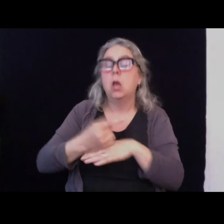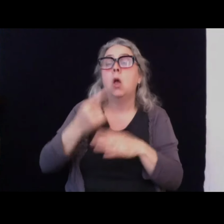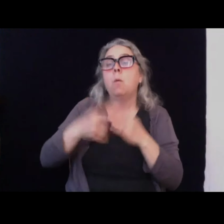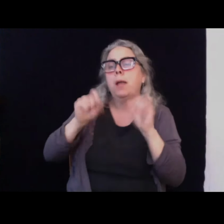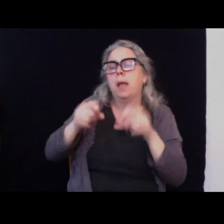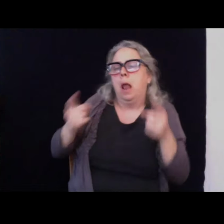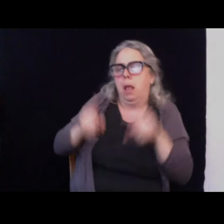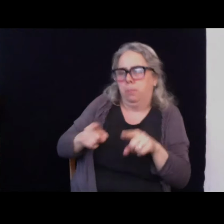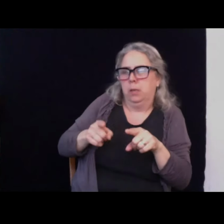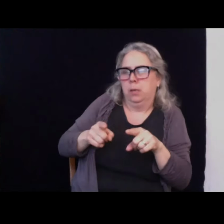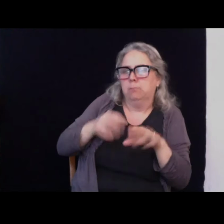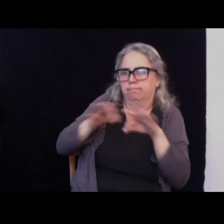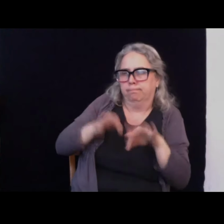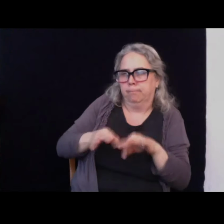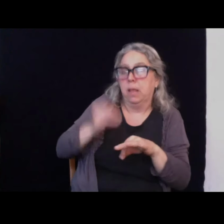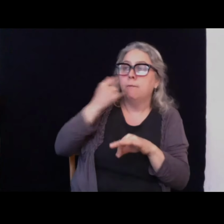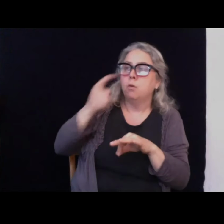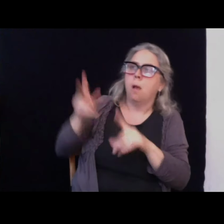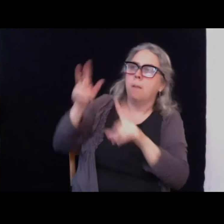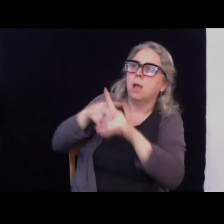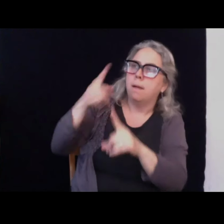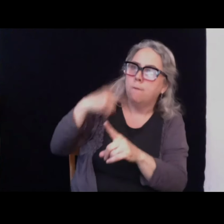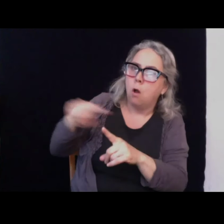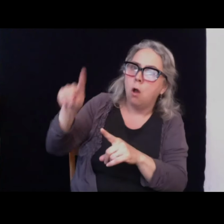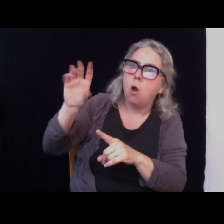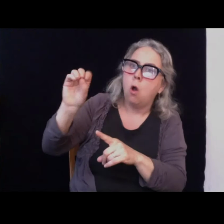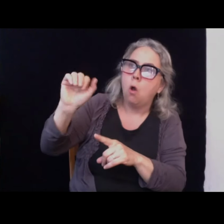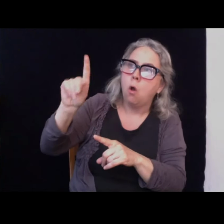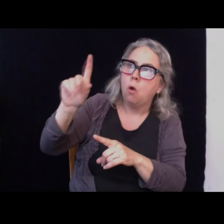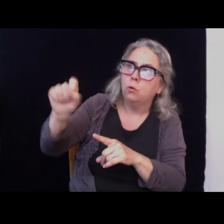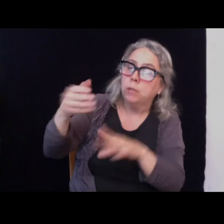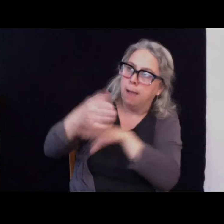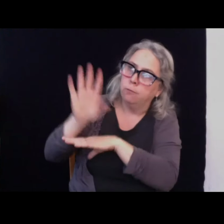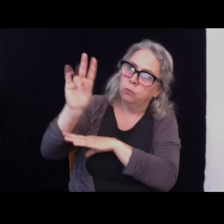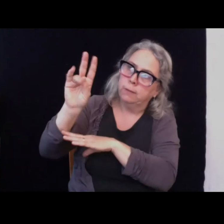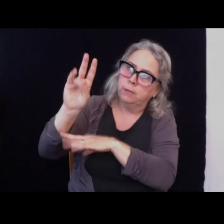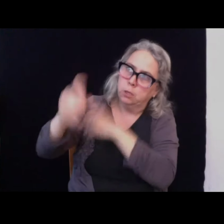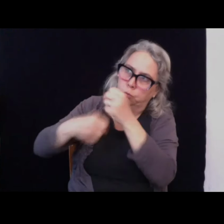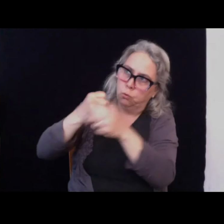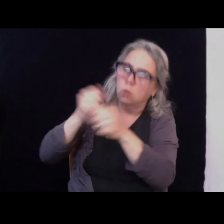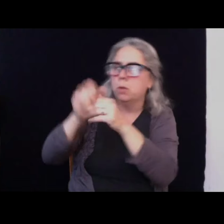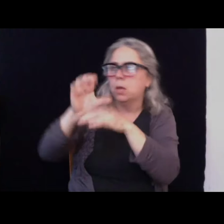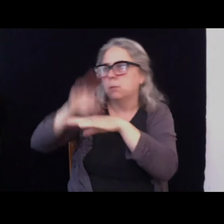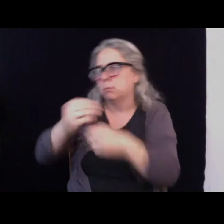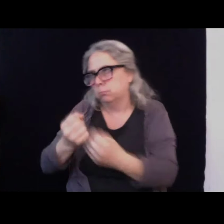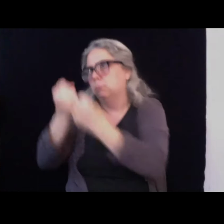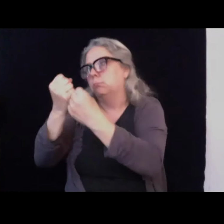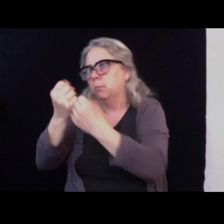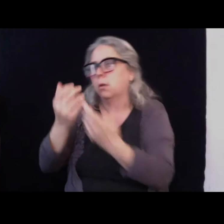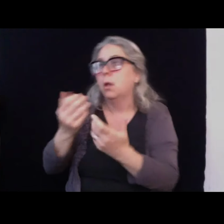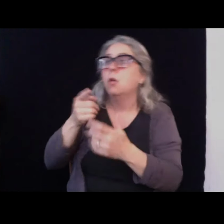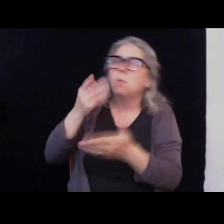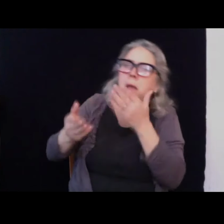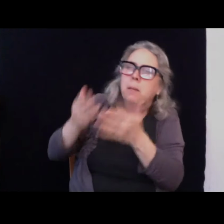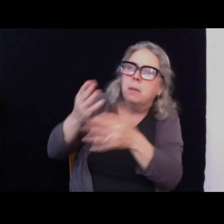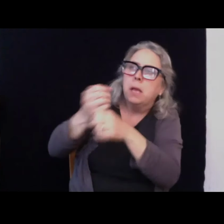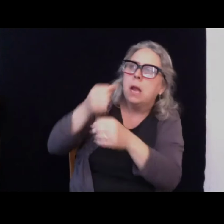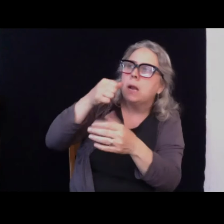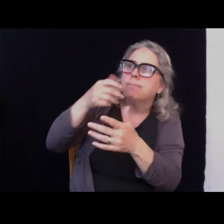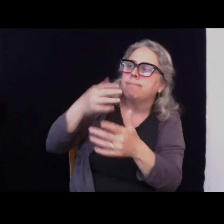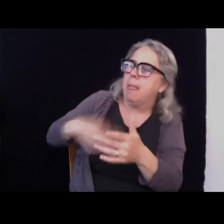if you applied for OADS after 17 years old with your case manager support, you might get an eligibility